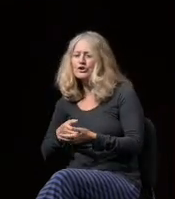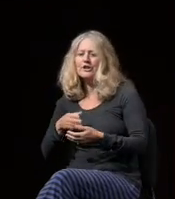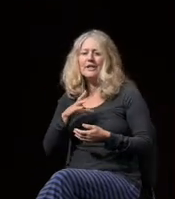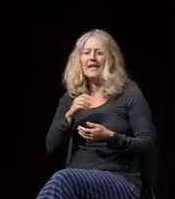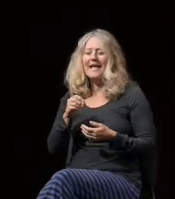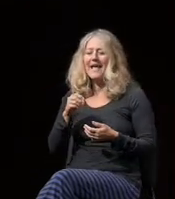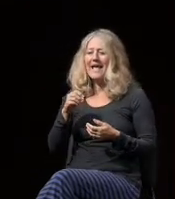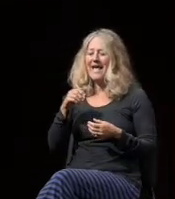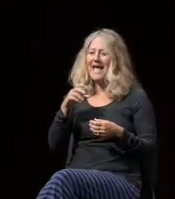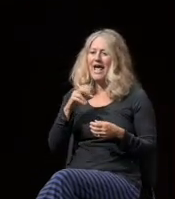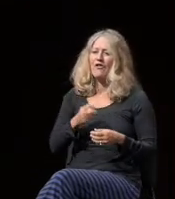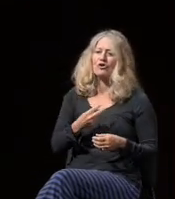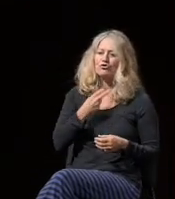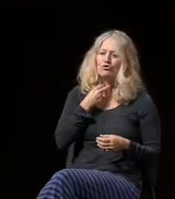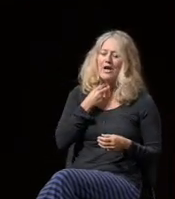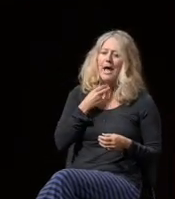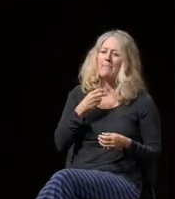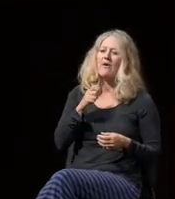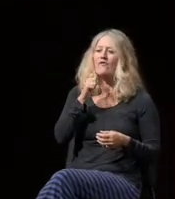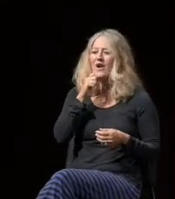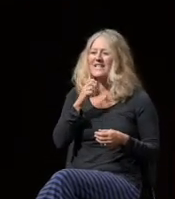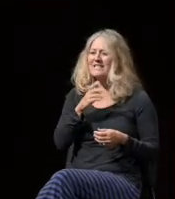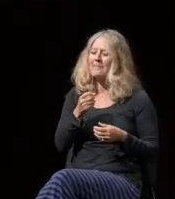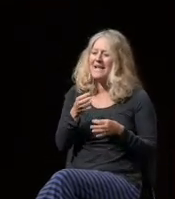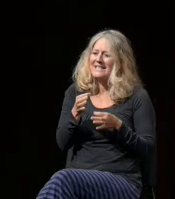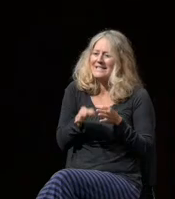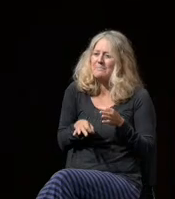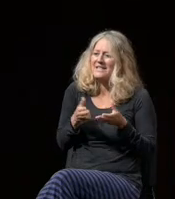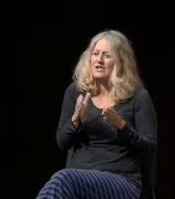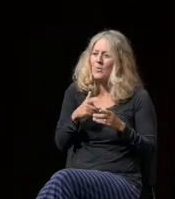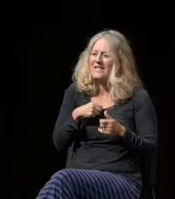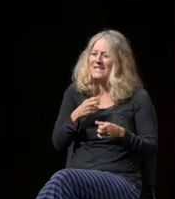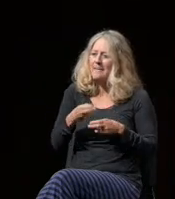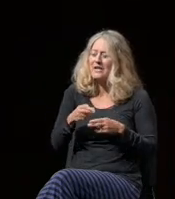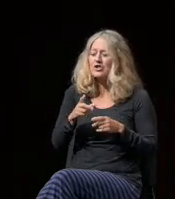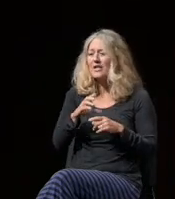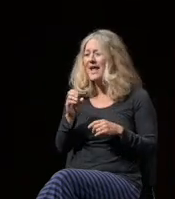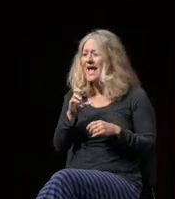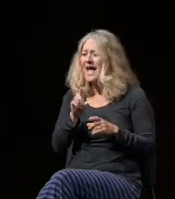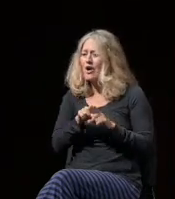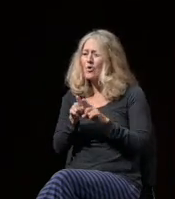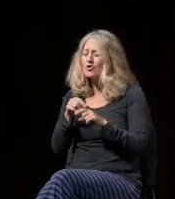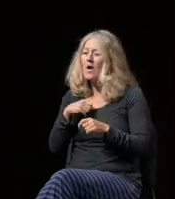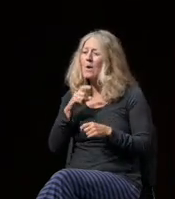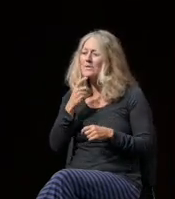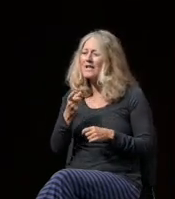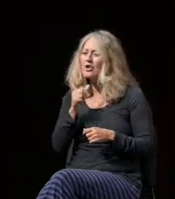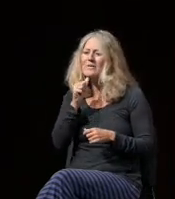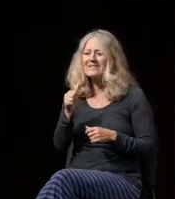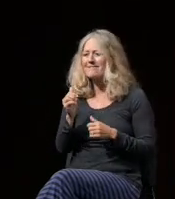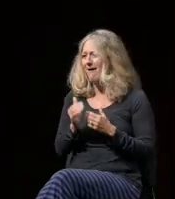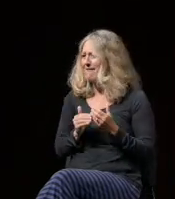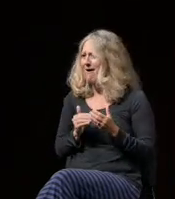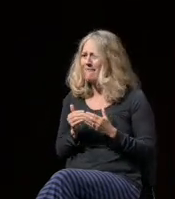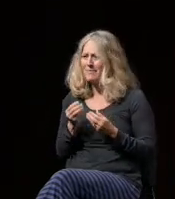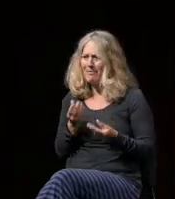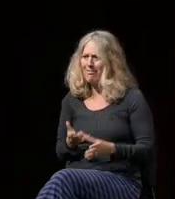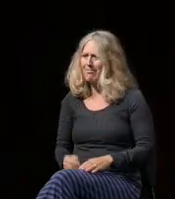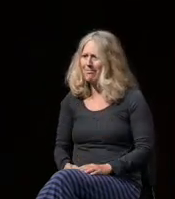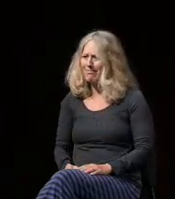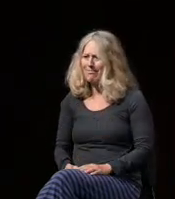trap of considering racism in those simplistic ways I mentioned. And I'm gonna tell you, it's gonna be uncomfortable. Indeed,